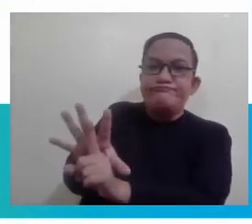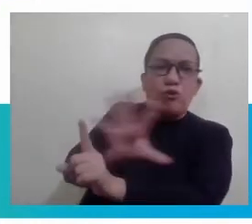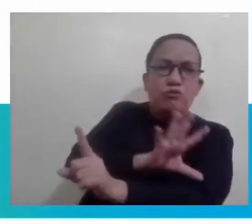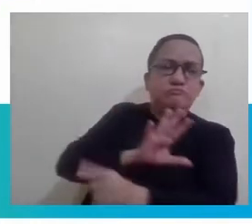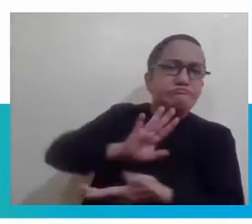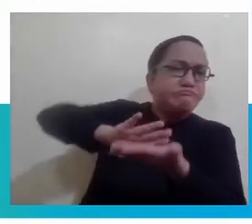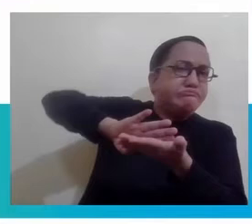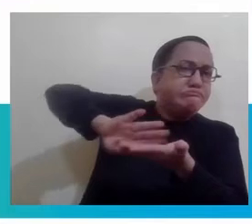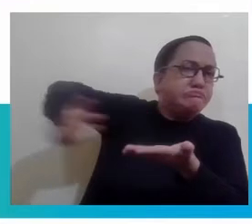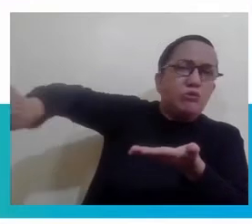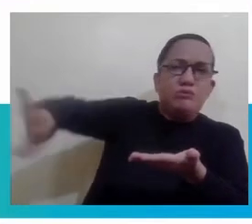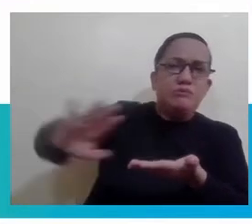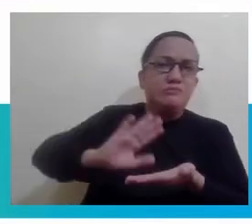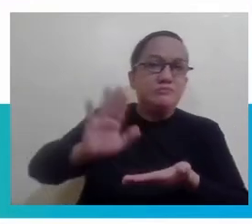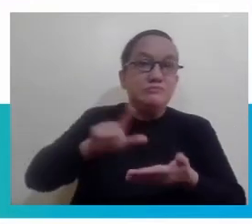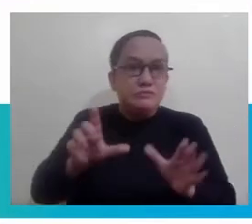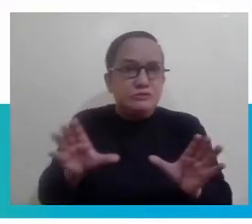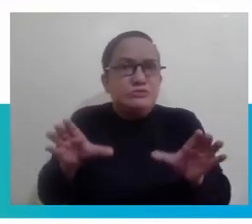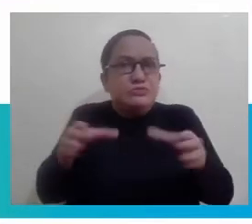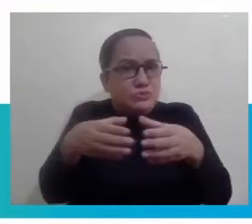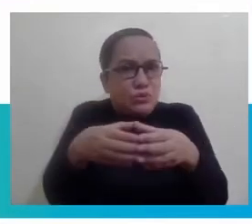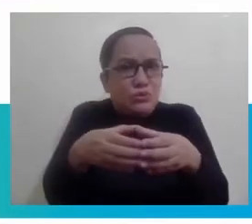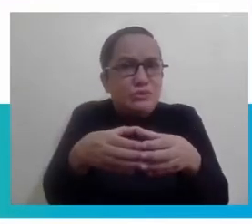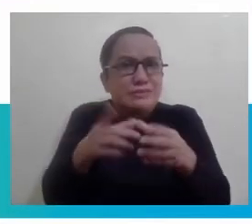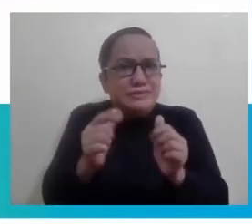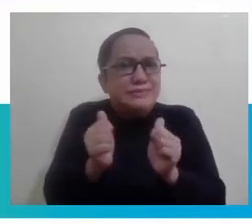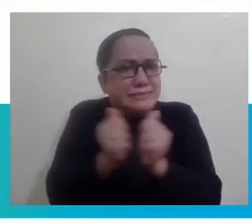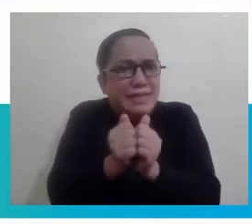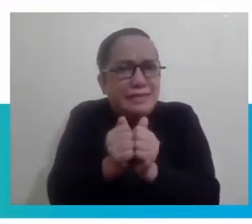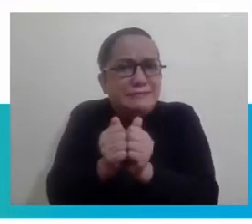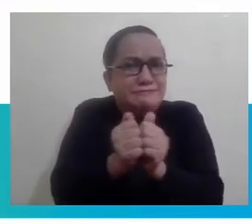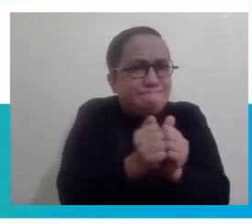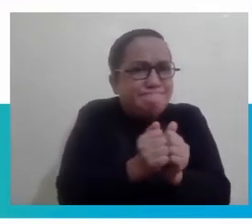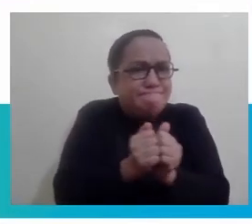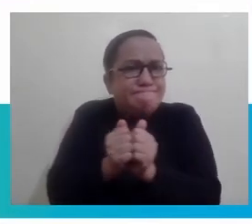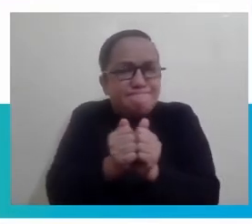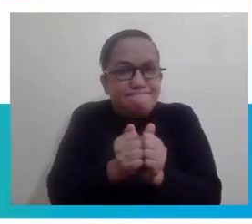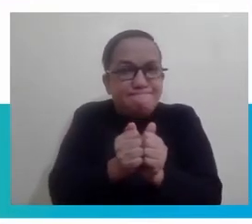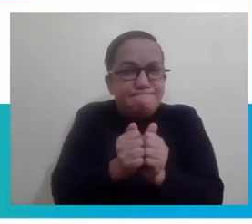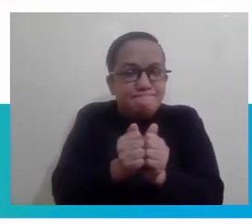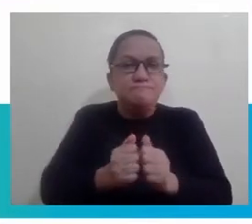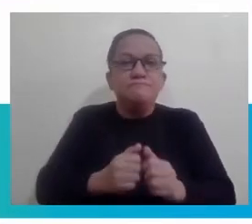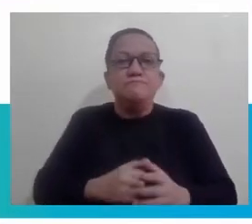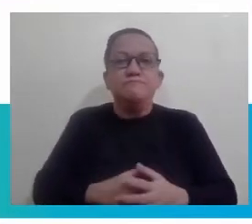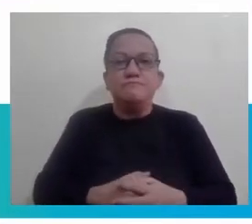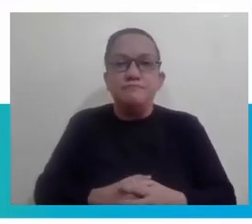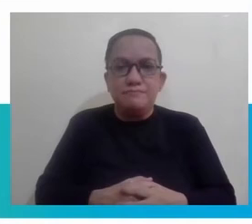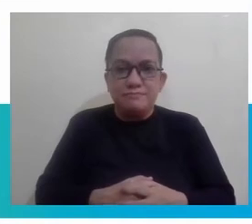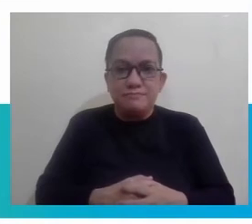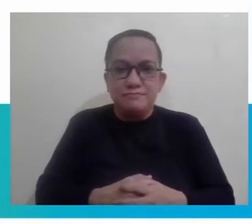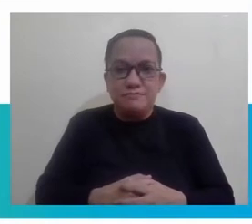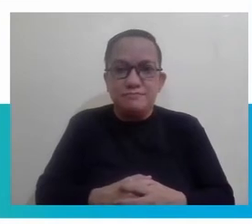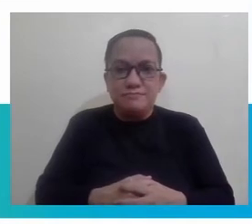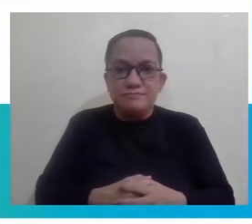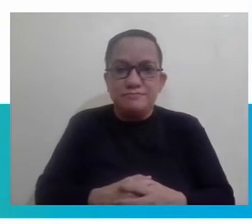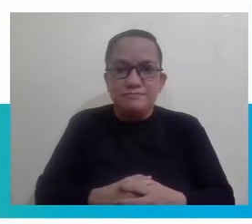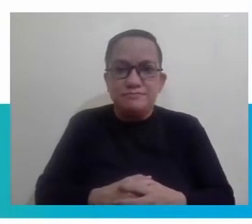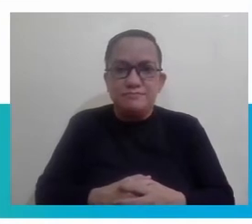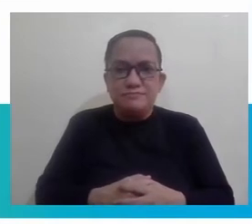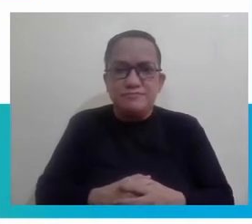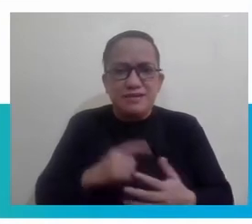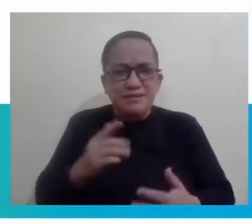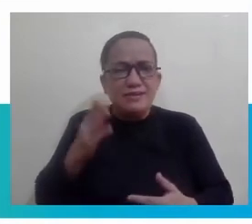poor and vulnerable populations, are suffering very much from these effects of COVID-19, as I explained, with respect